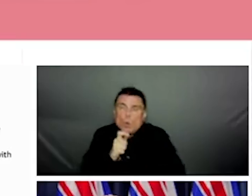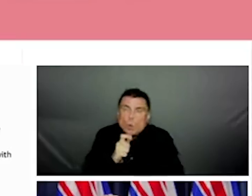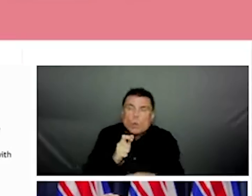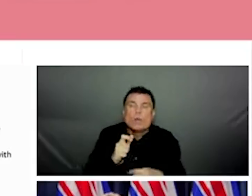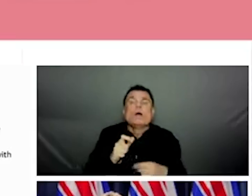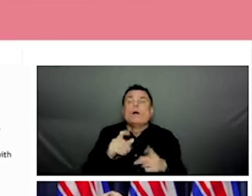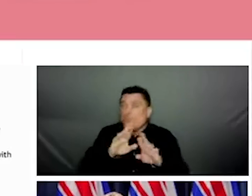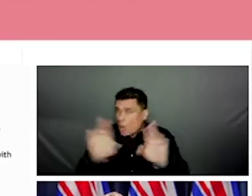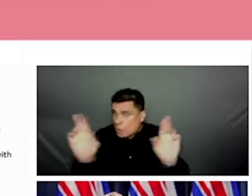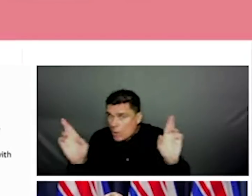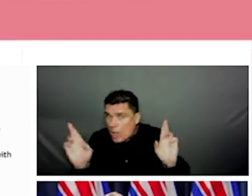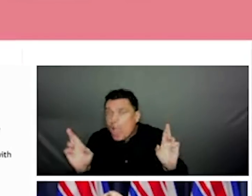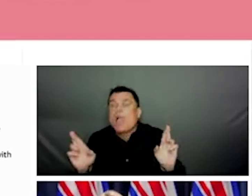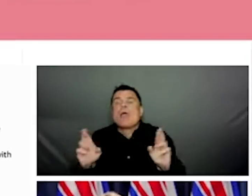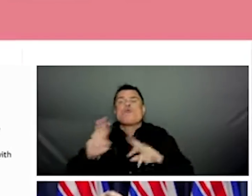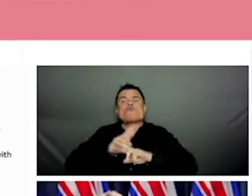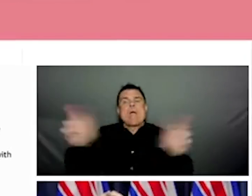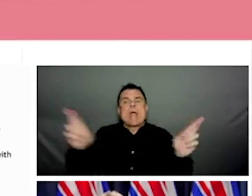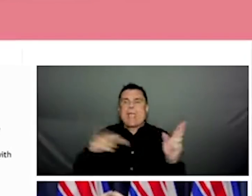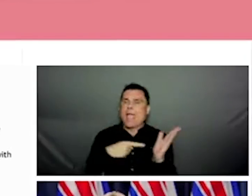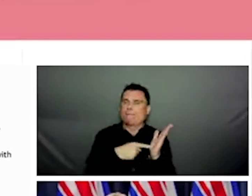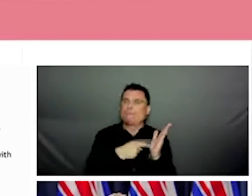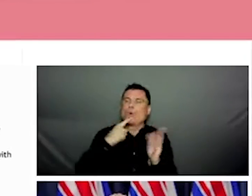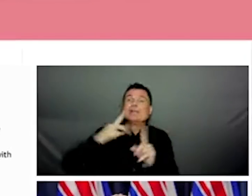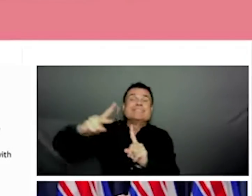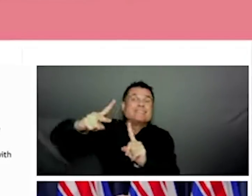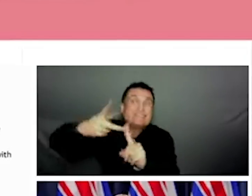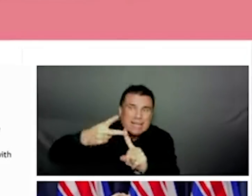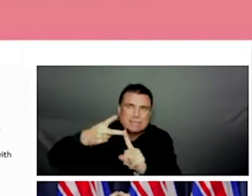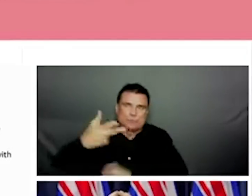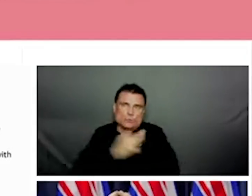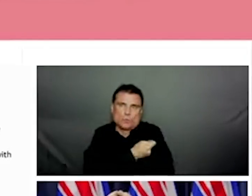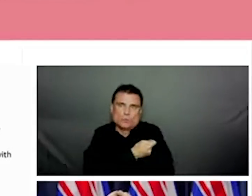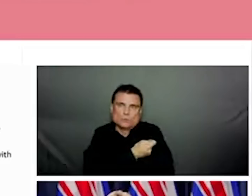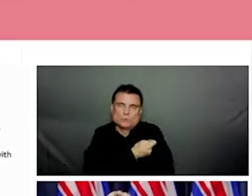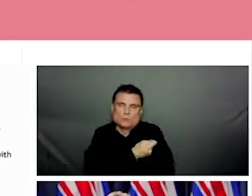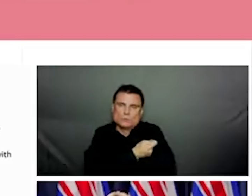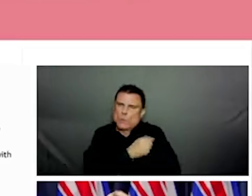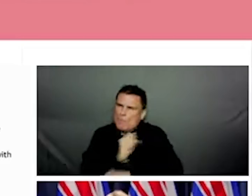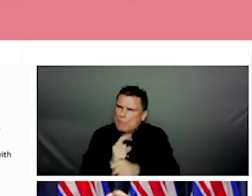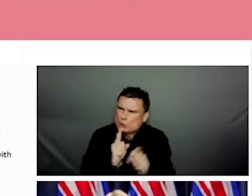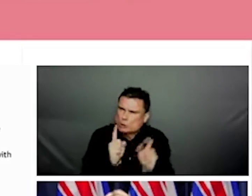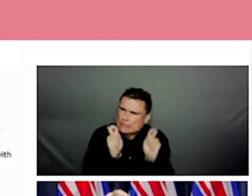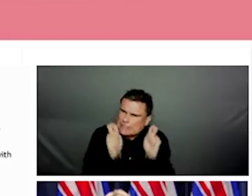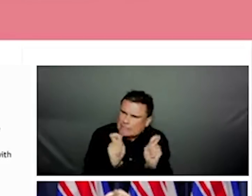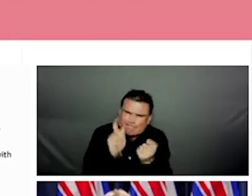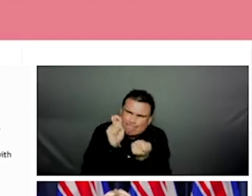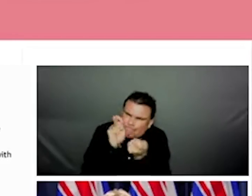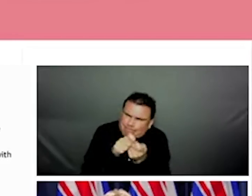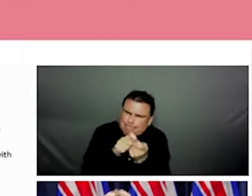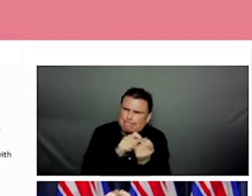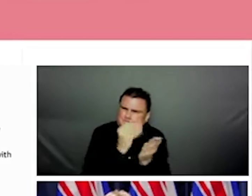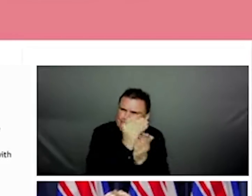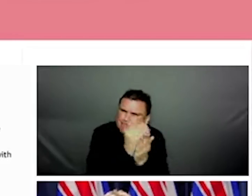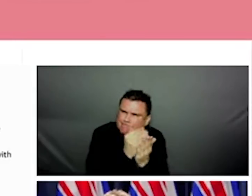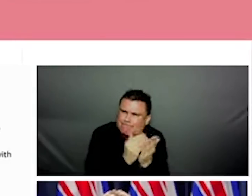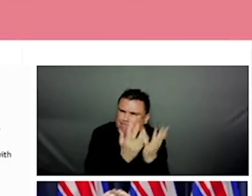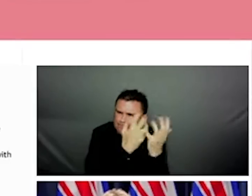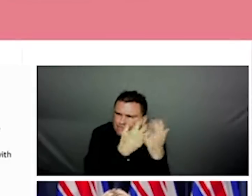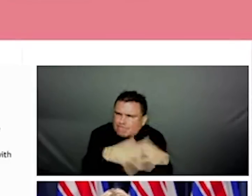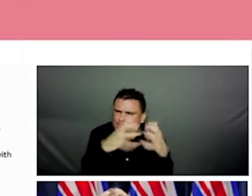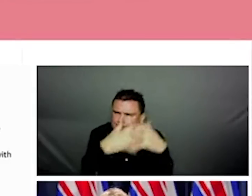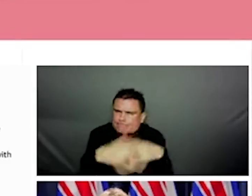Pfizer distribution and logistics, which we say are quite fussy. They have limits on how it can be moved and